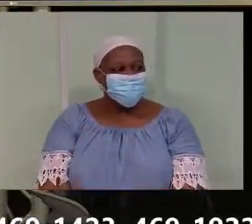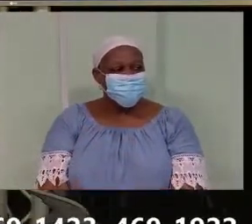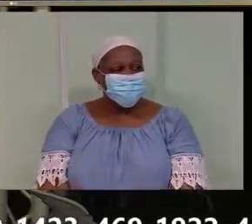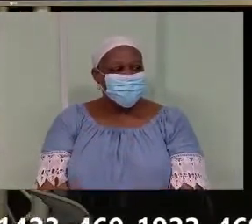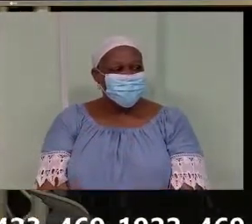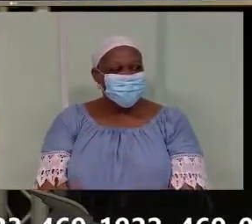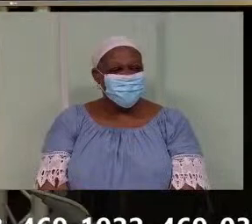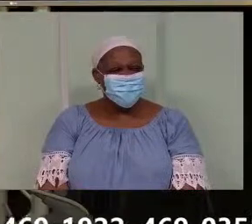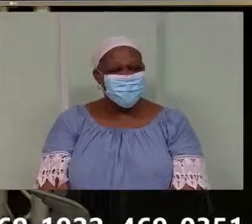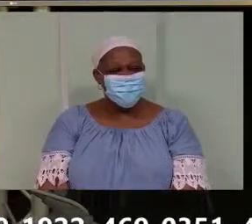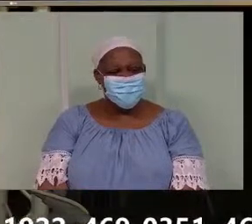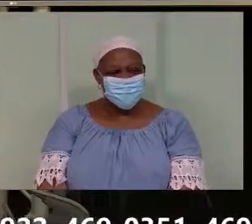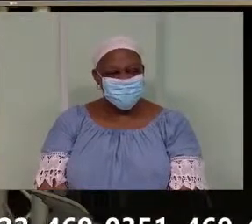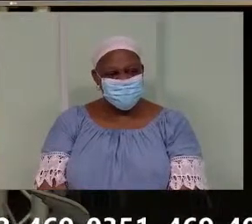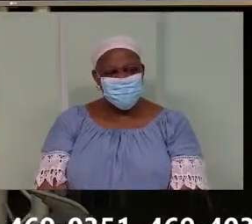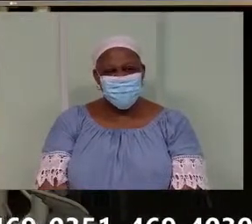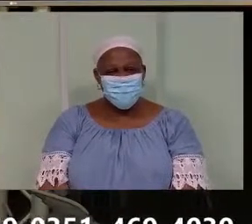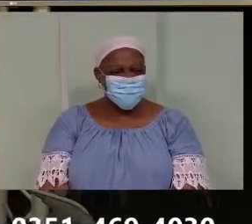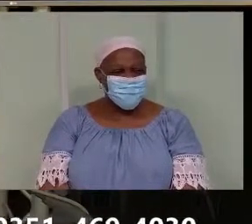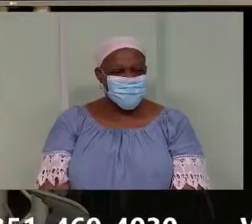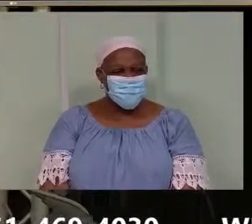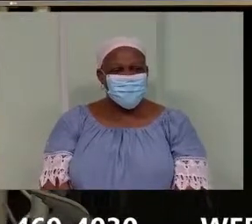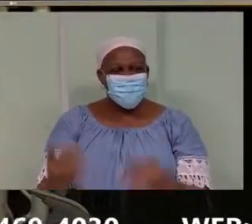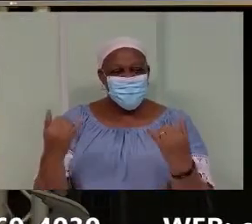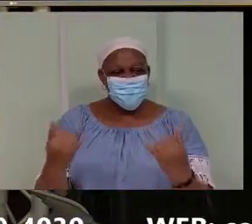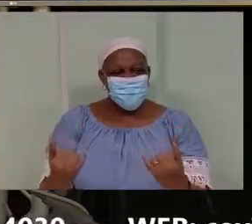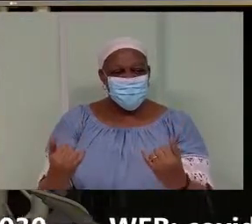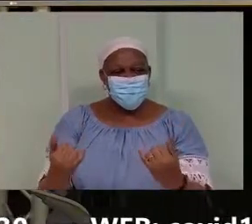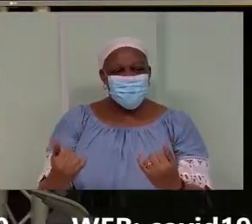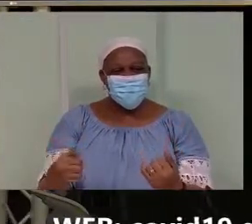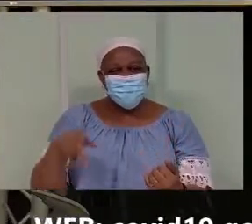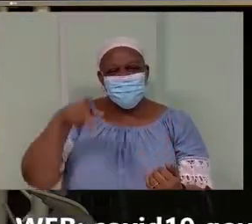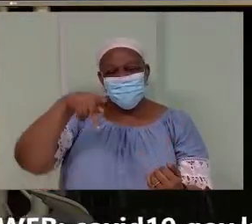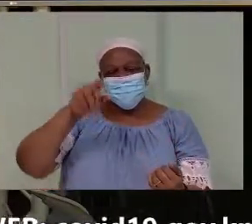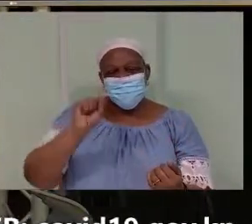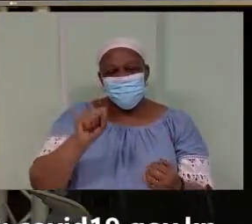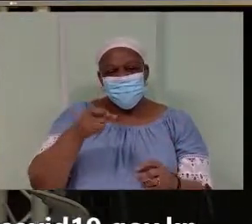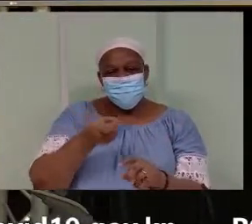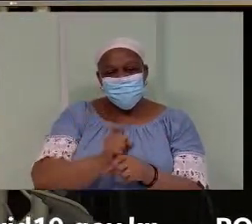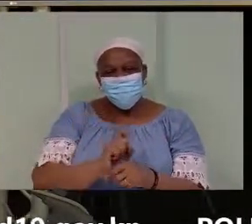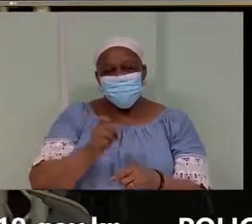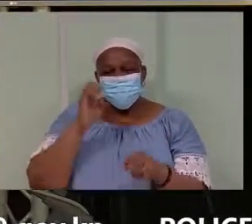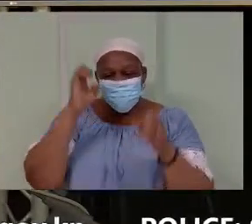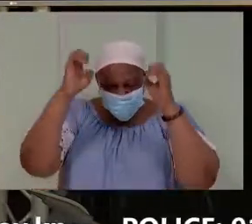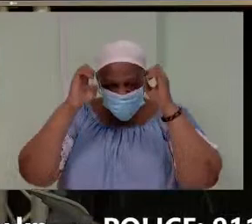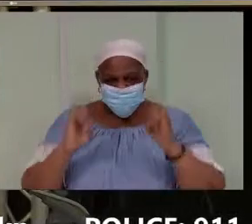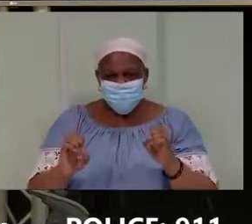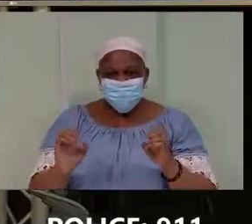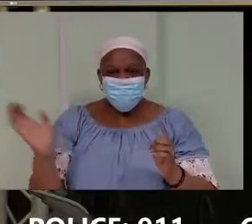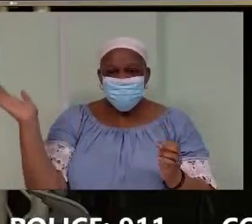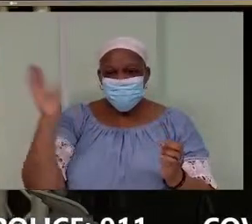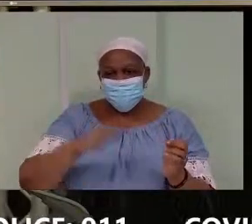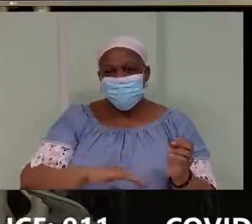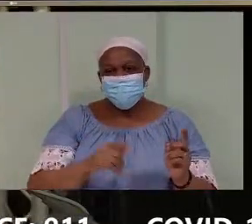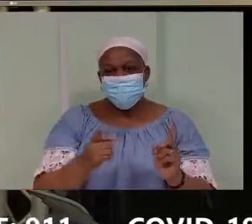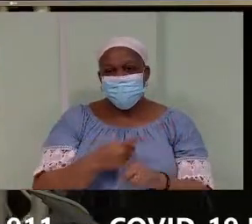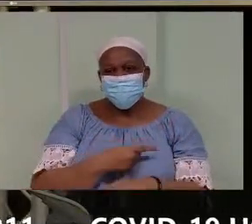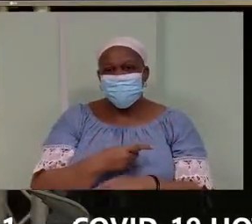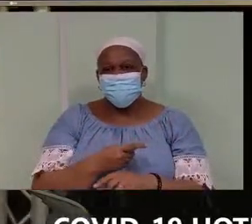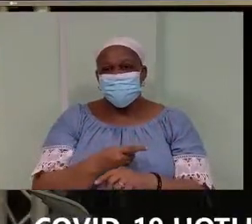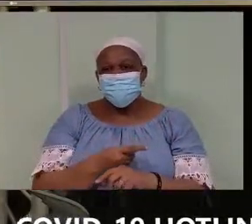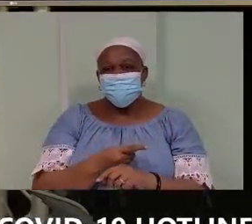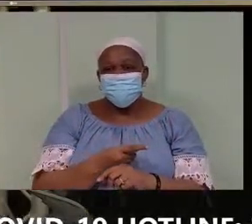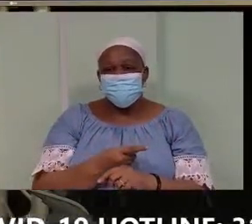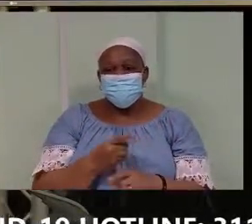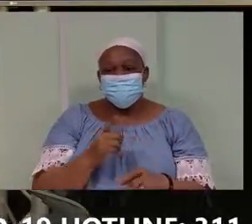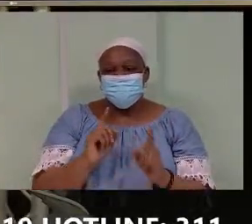Mr. William Vincent Hodge, Permanent Secretary in the Ministry of Education, to address